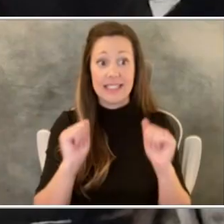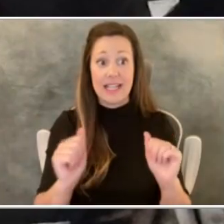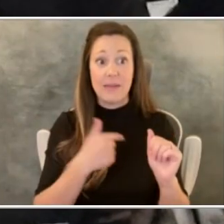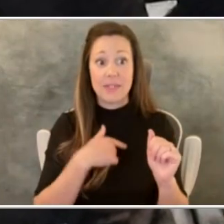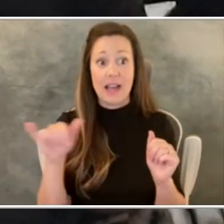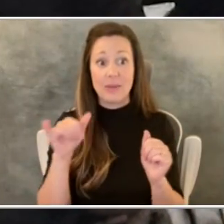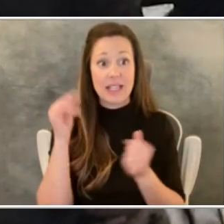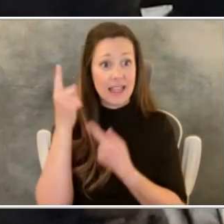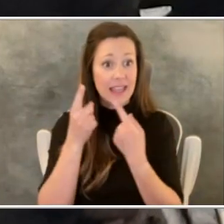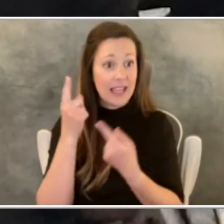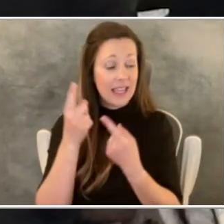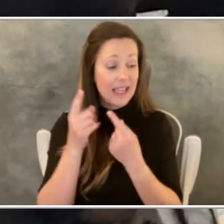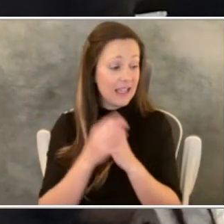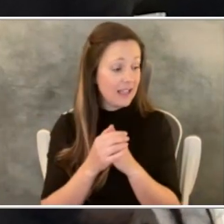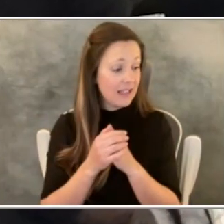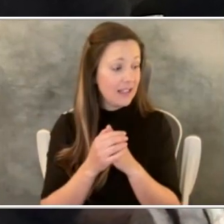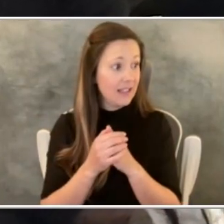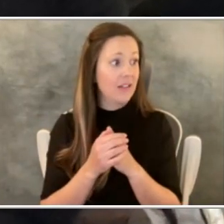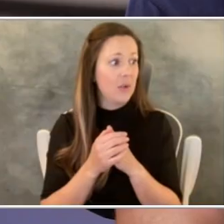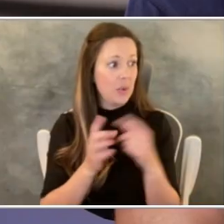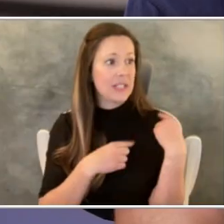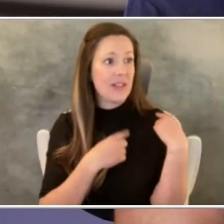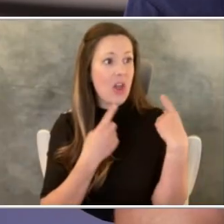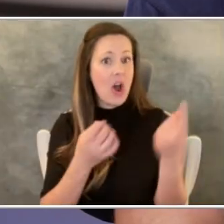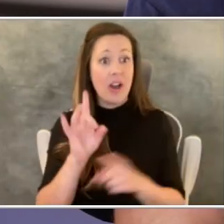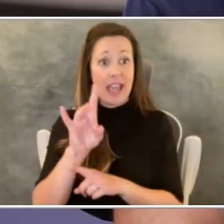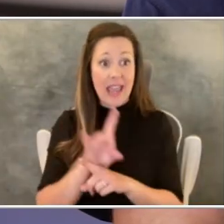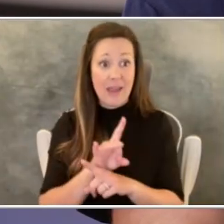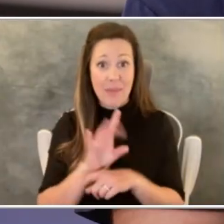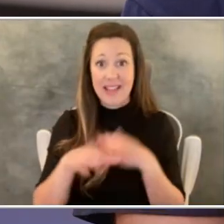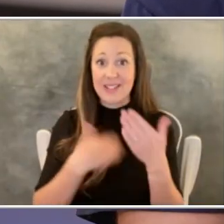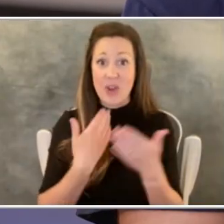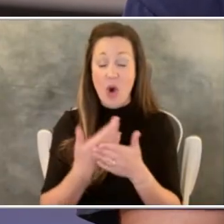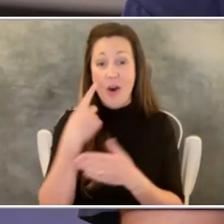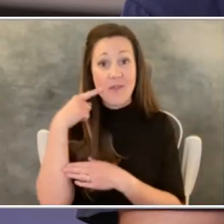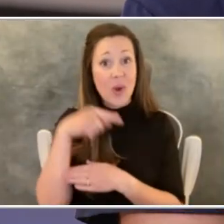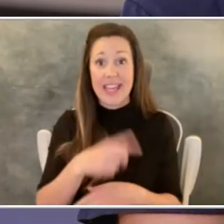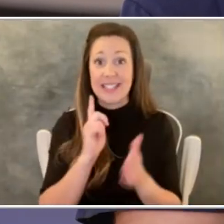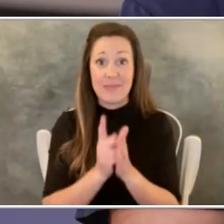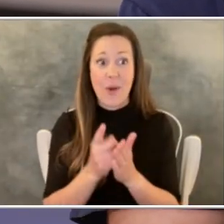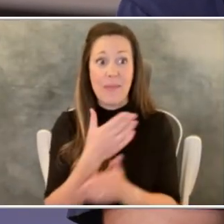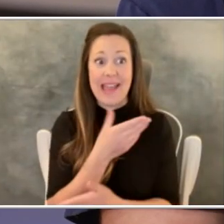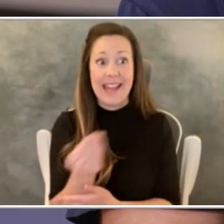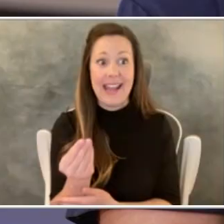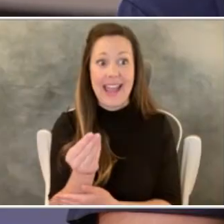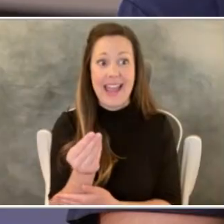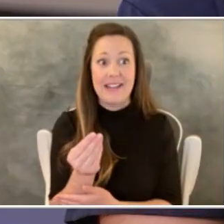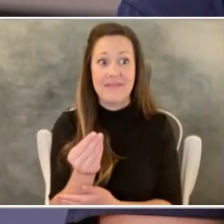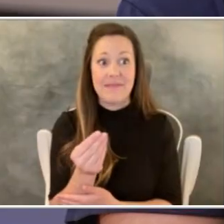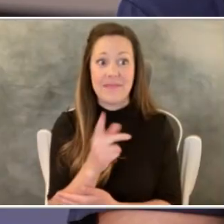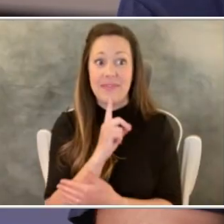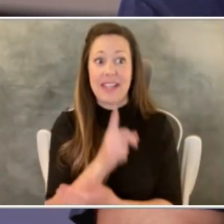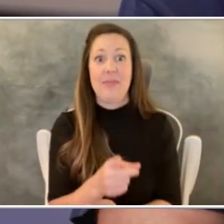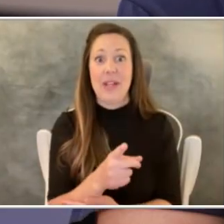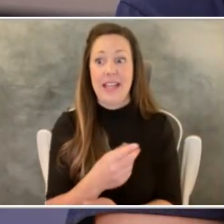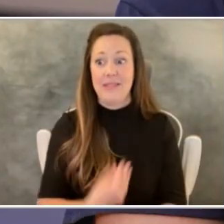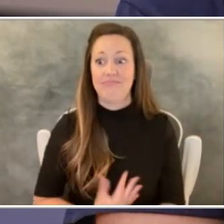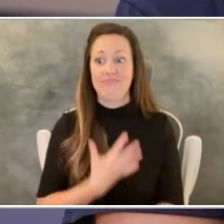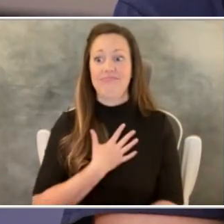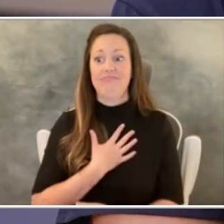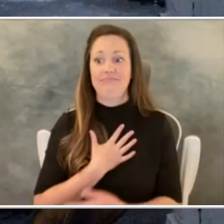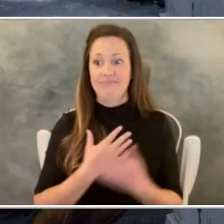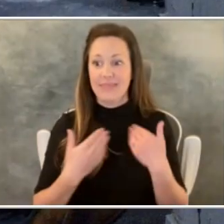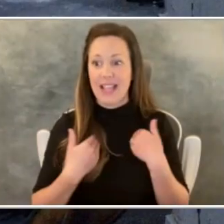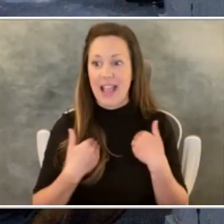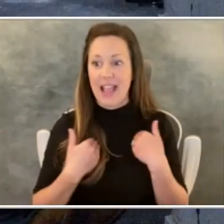man, long 8 months, all for this, and it just really, you know, made me get that kind of extra edge to